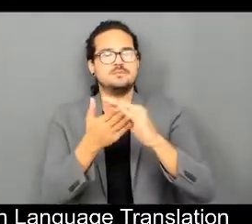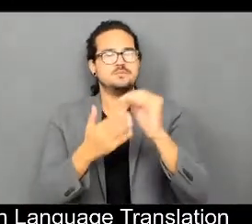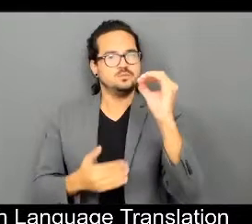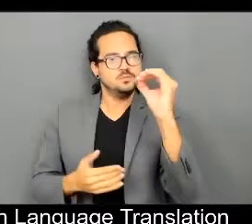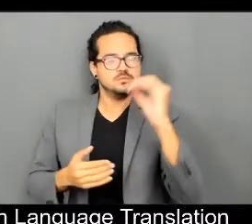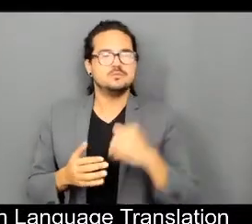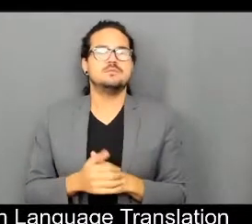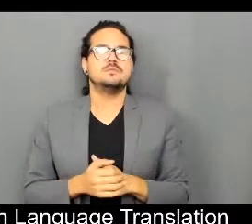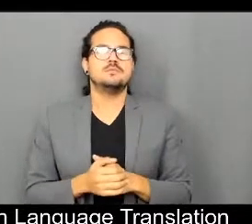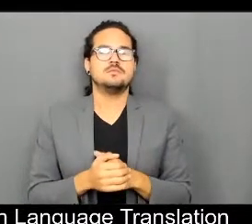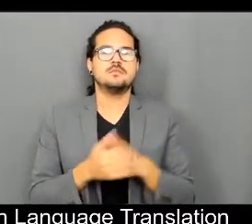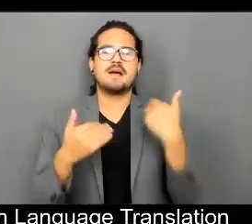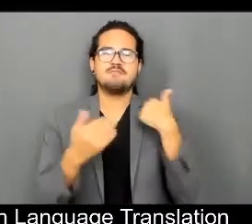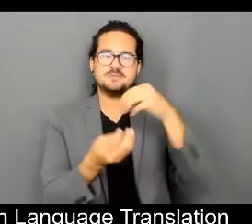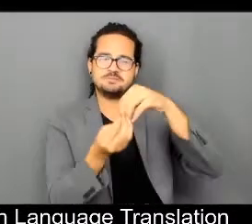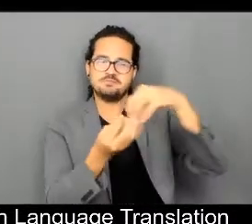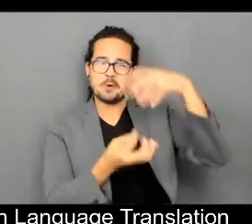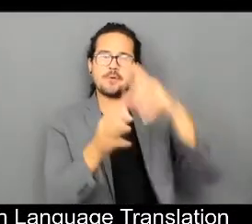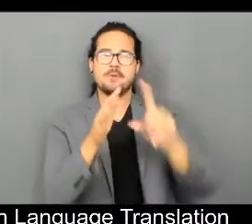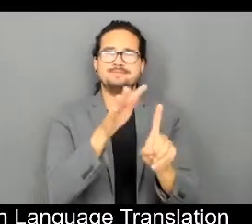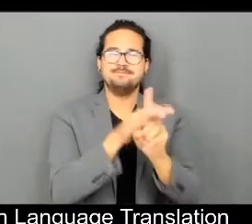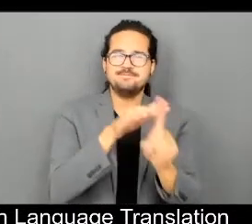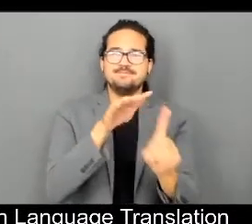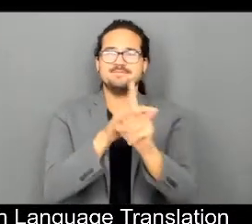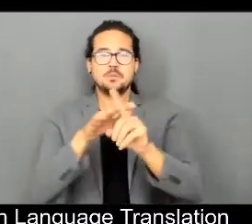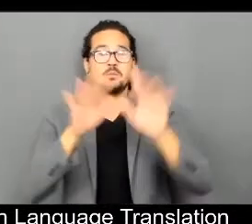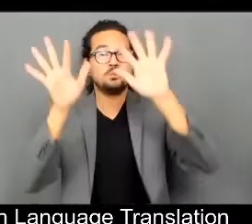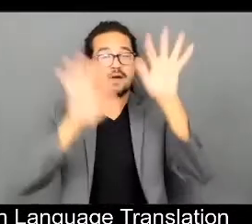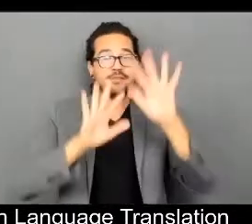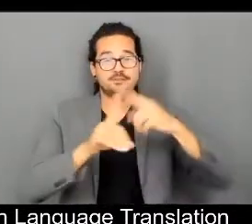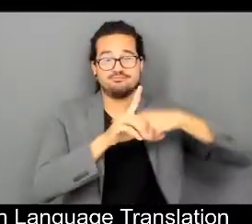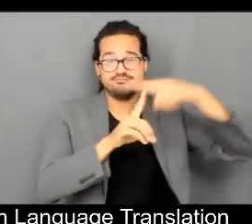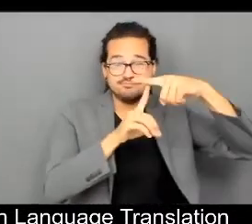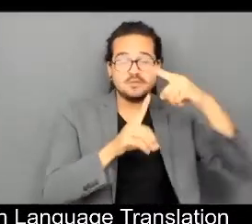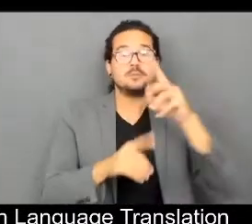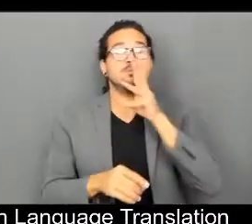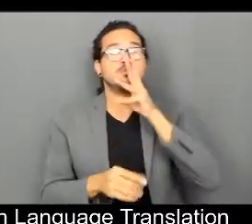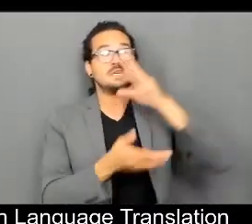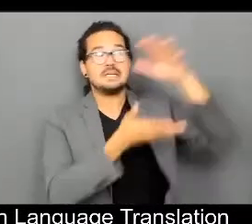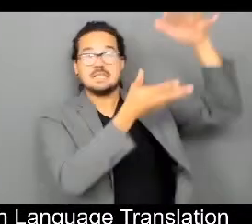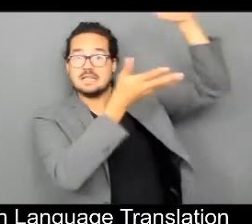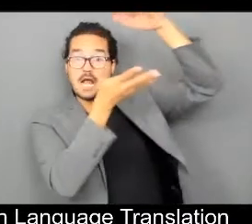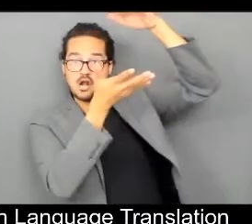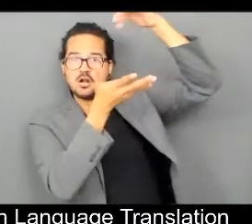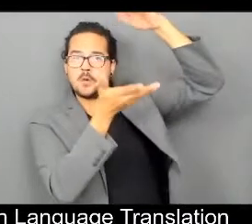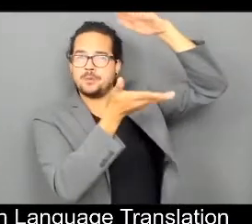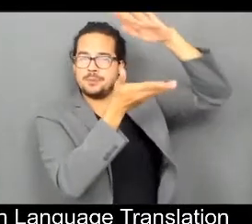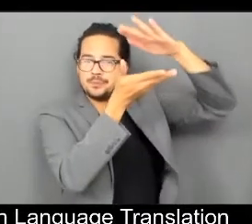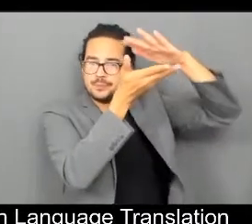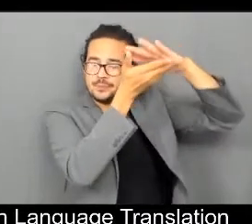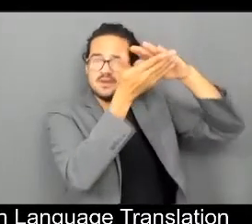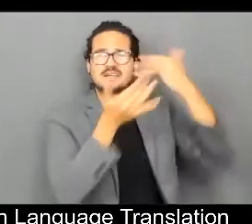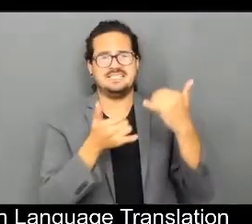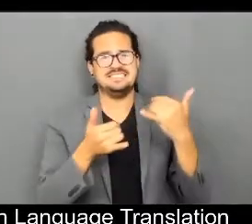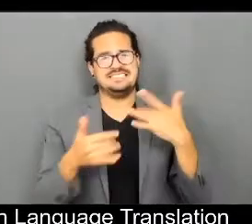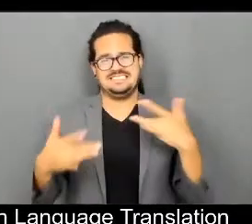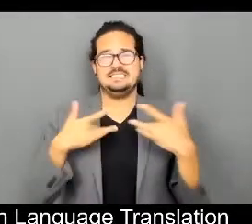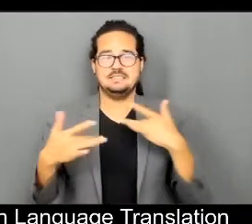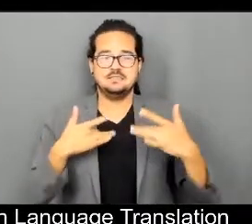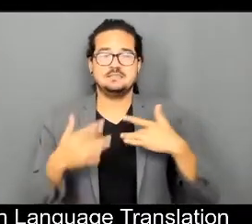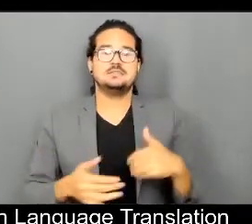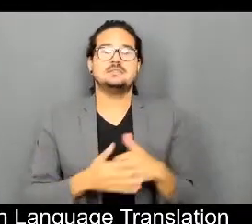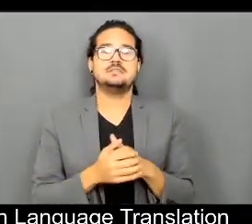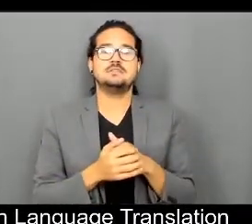are some of the challenges and also the hazards that they've been challenged with as well, with snags and whatnot. So got a